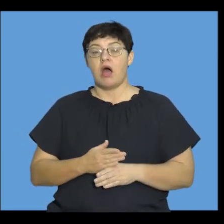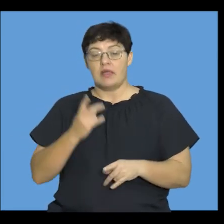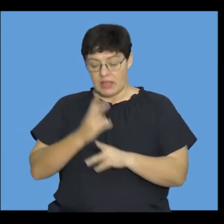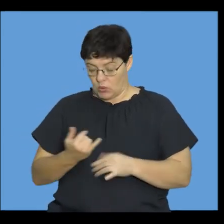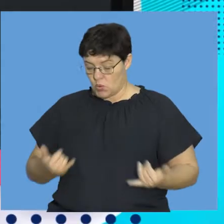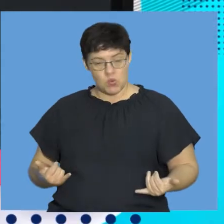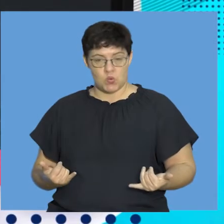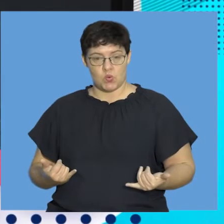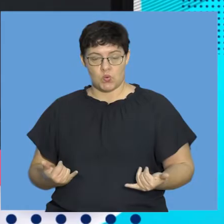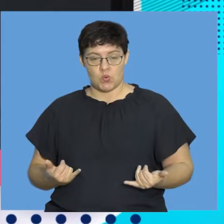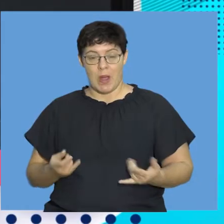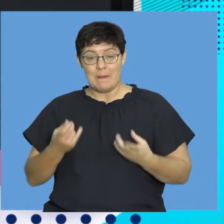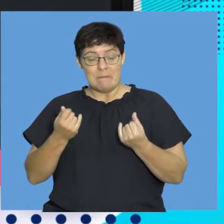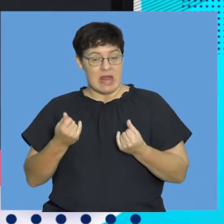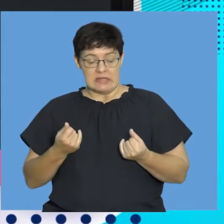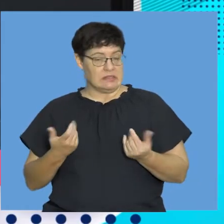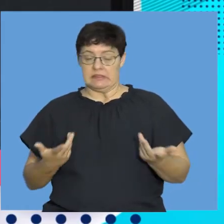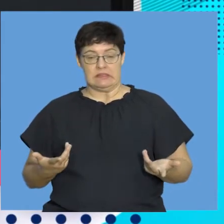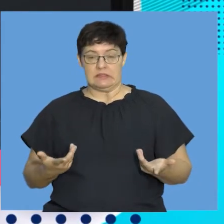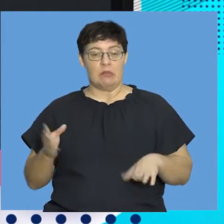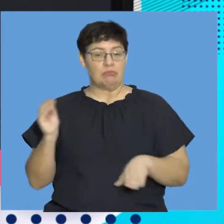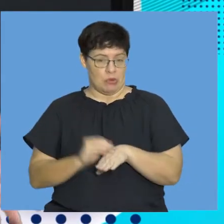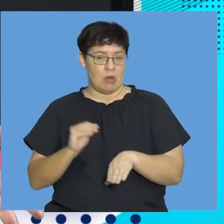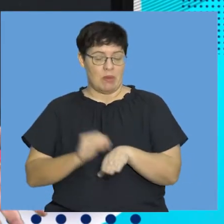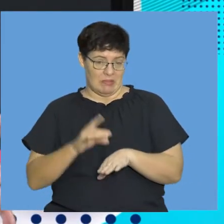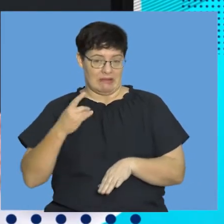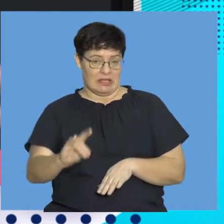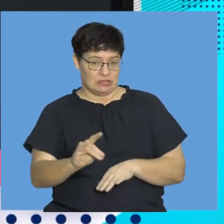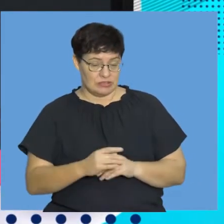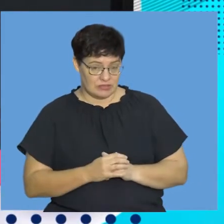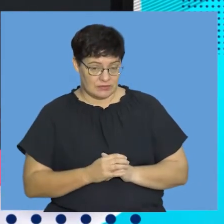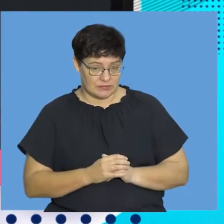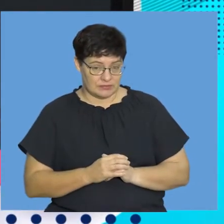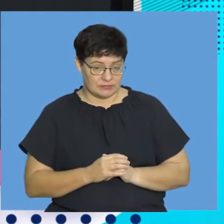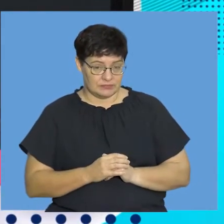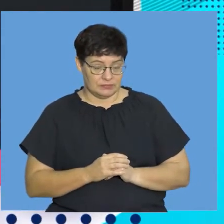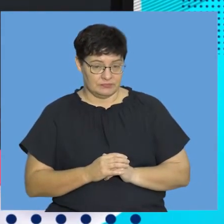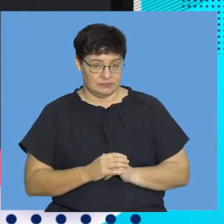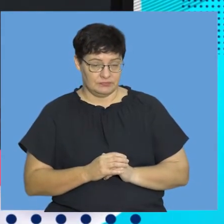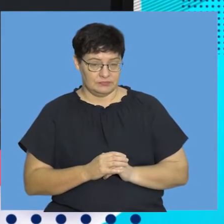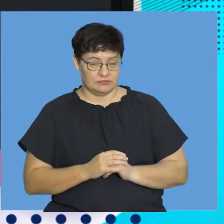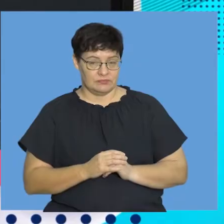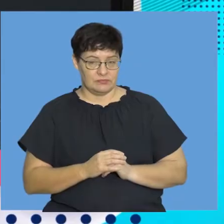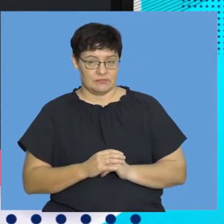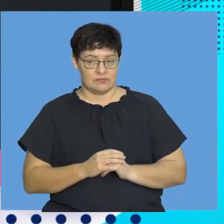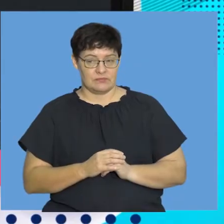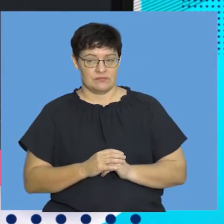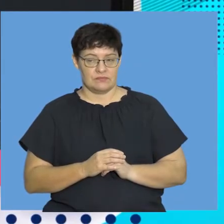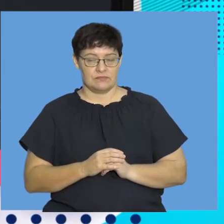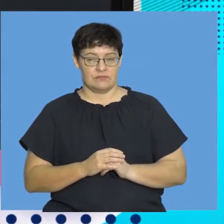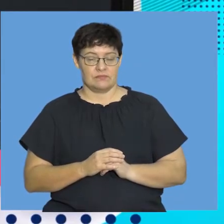into the contract, alarm bells are ringing. What's happening? She's experiencing cash